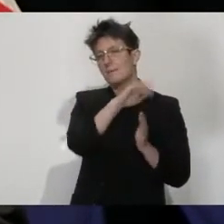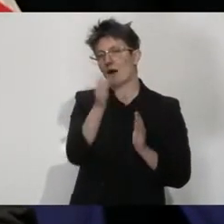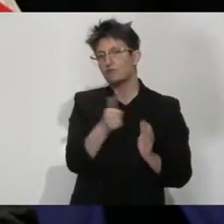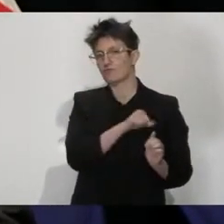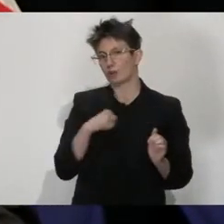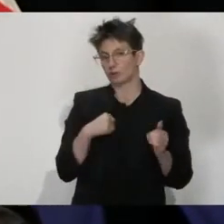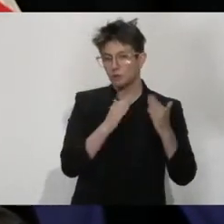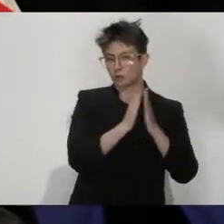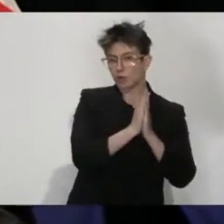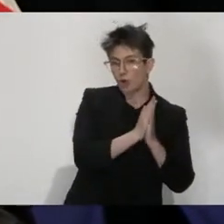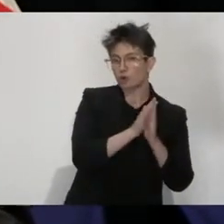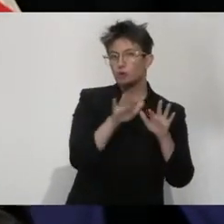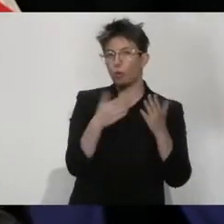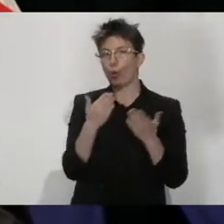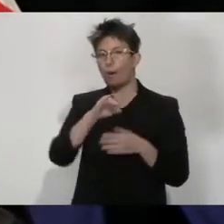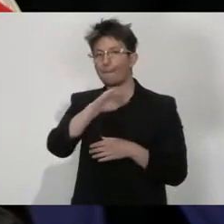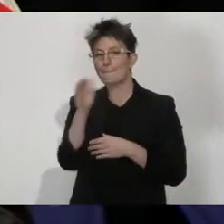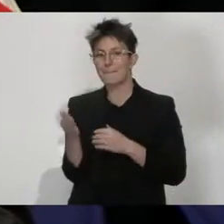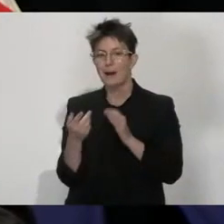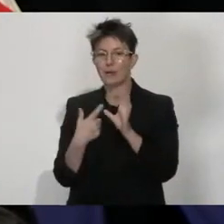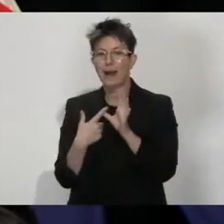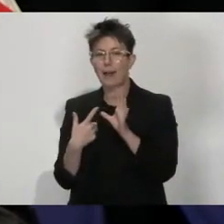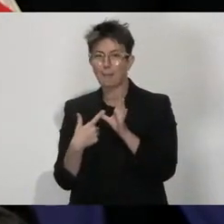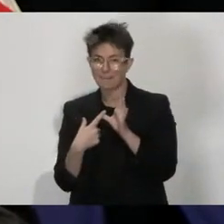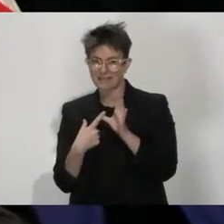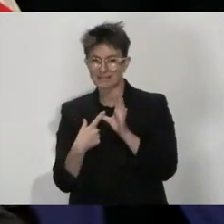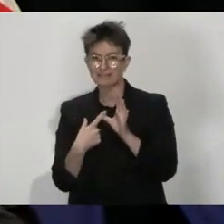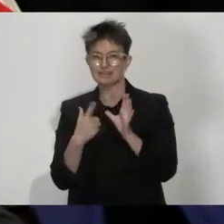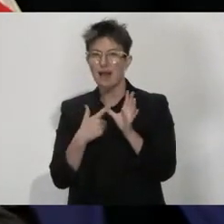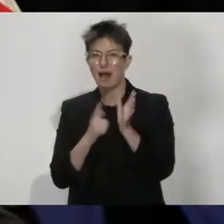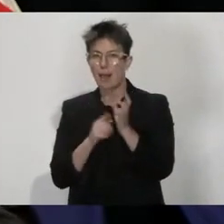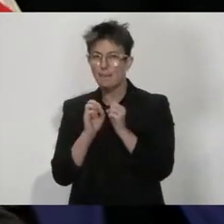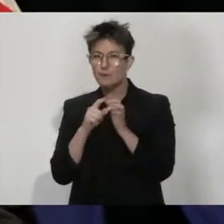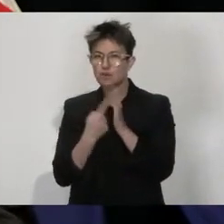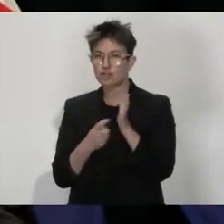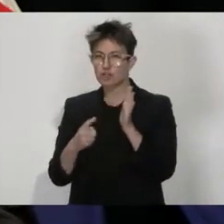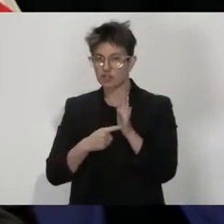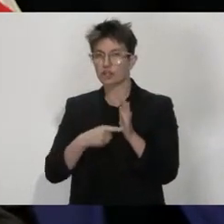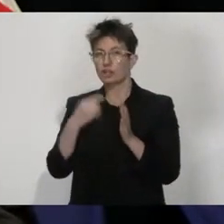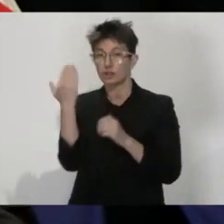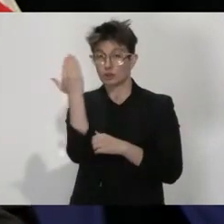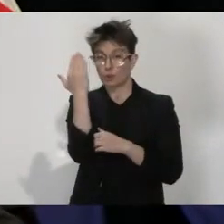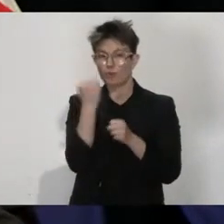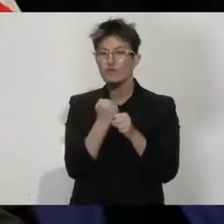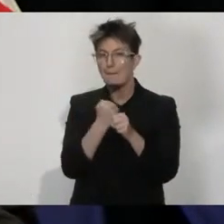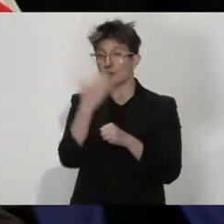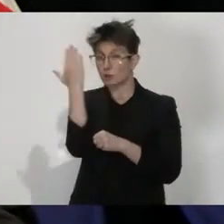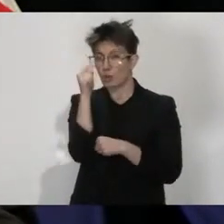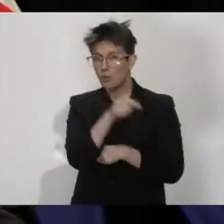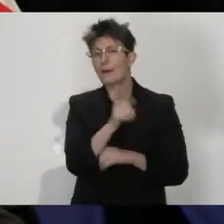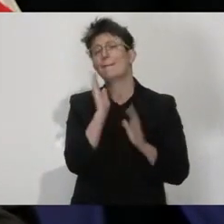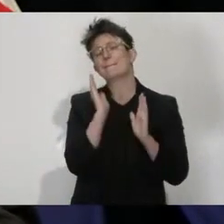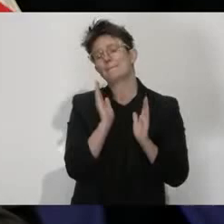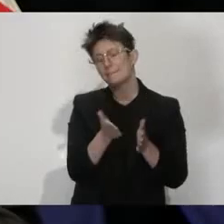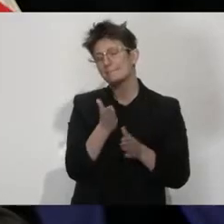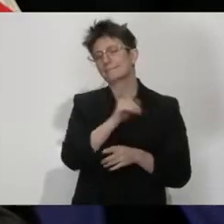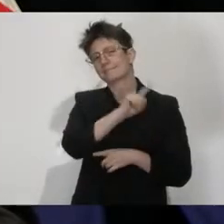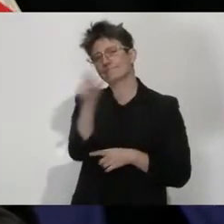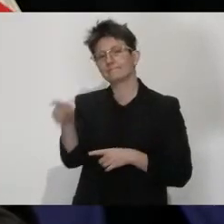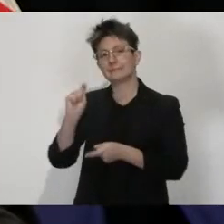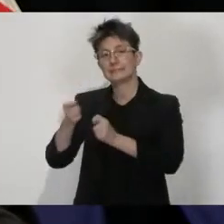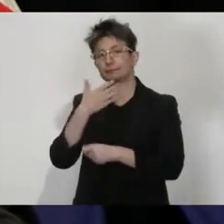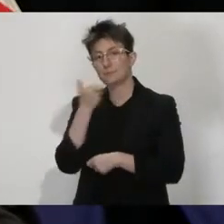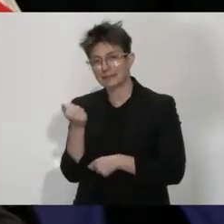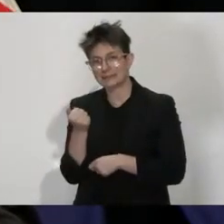to move with confidence to level 2, we need to know that there are not further undetected cases in the community. Today, there are